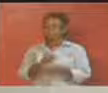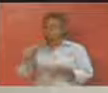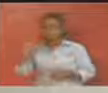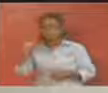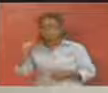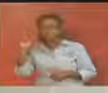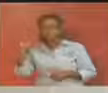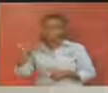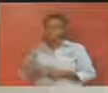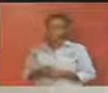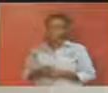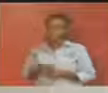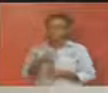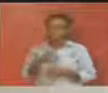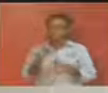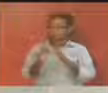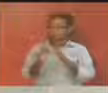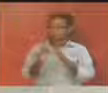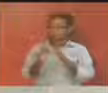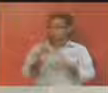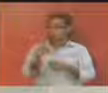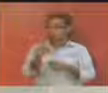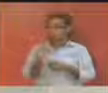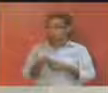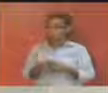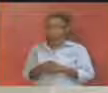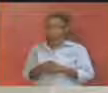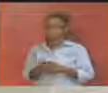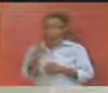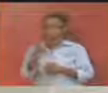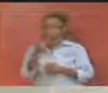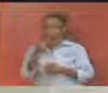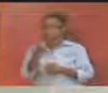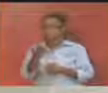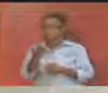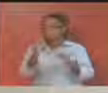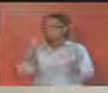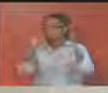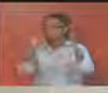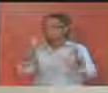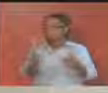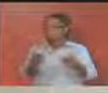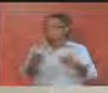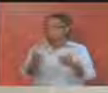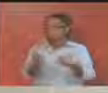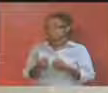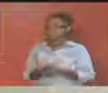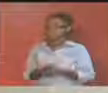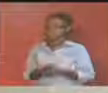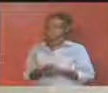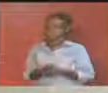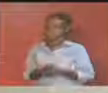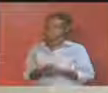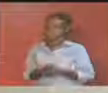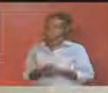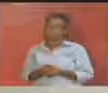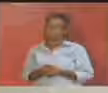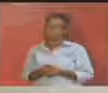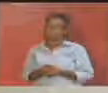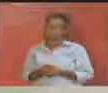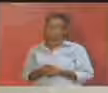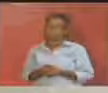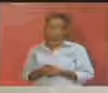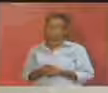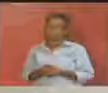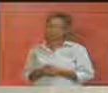FM. My 2 quick questions, one for Minister Dialsing and the other for Dr. Parasram. I begin with Minister